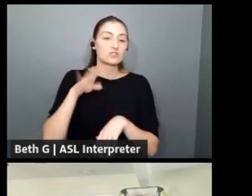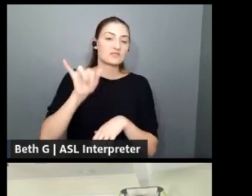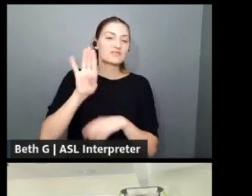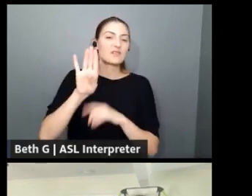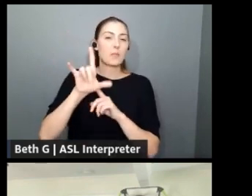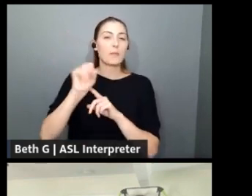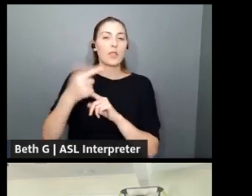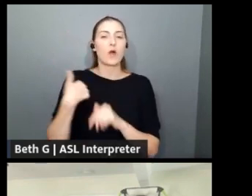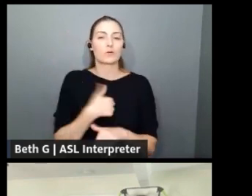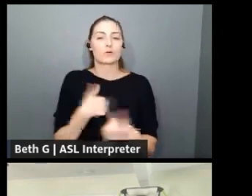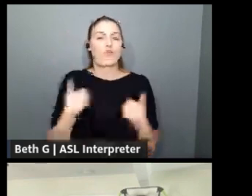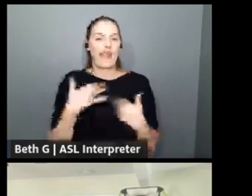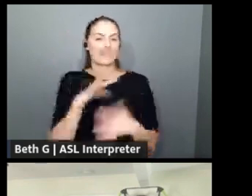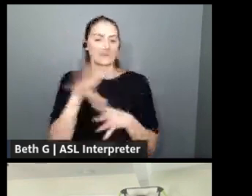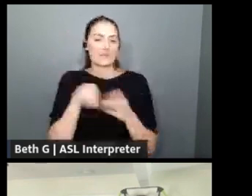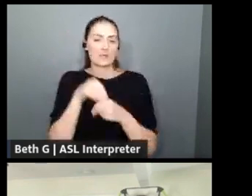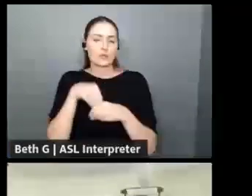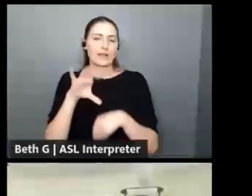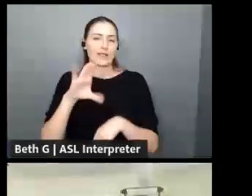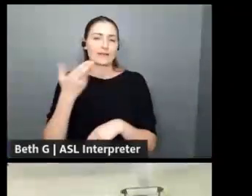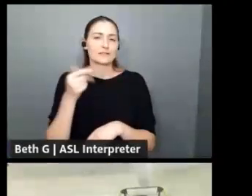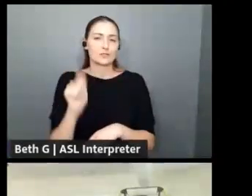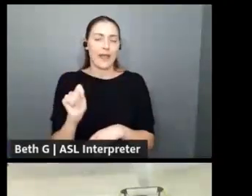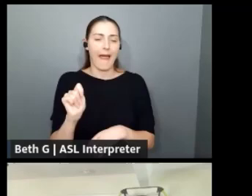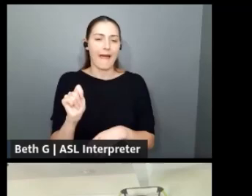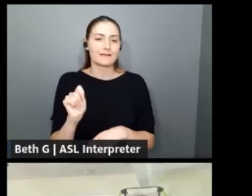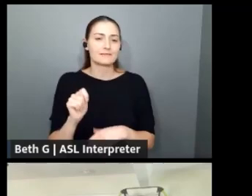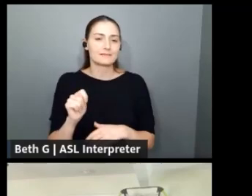there in the chat. My colleague will paste it there.